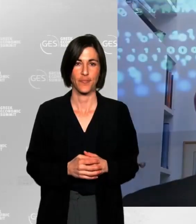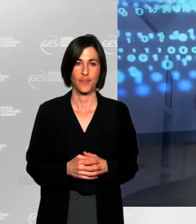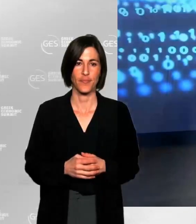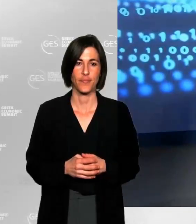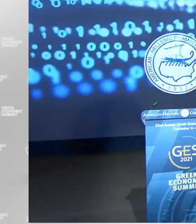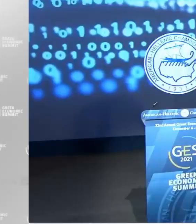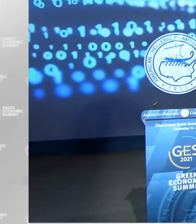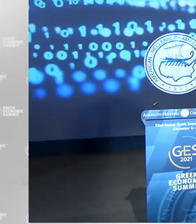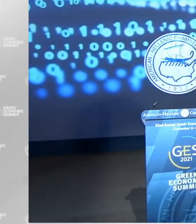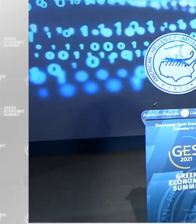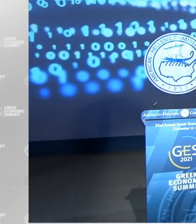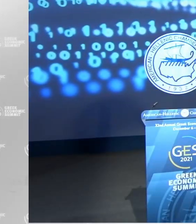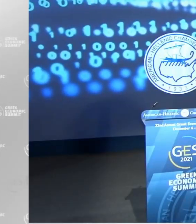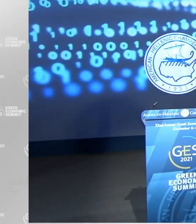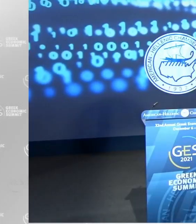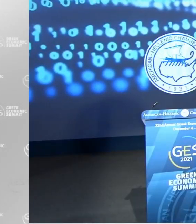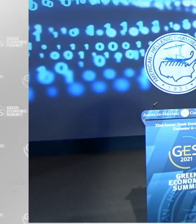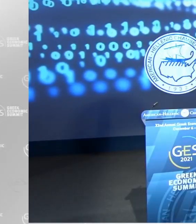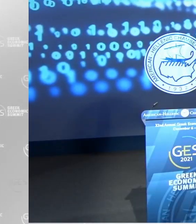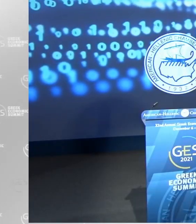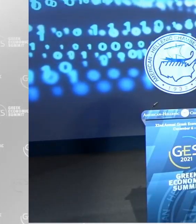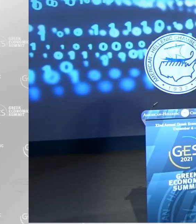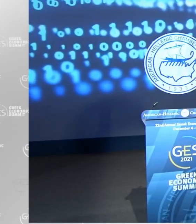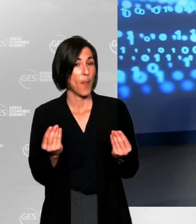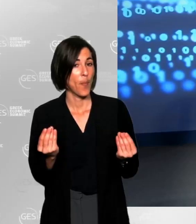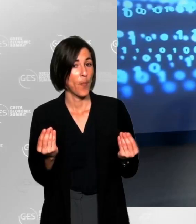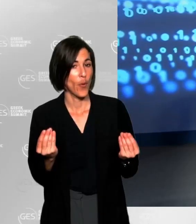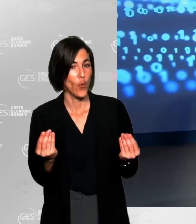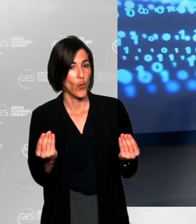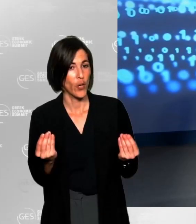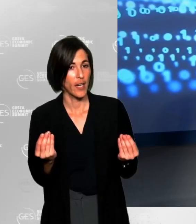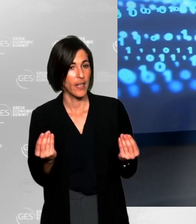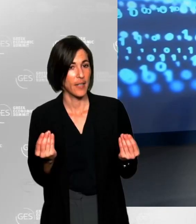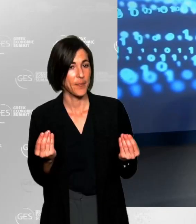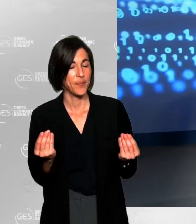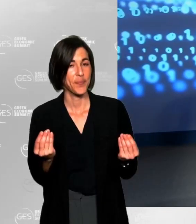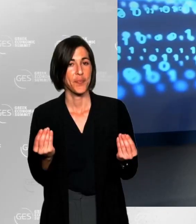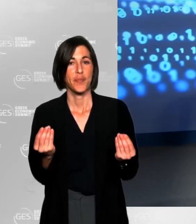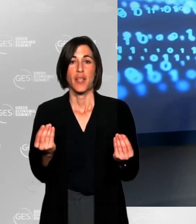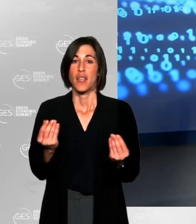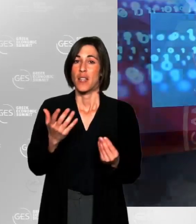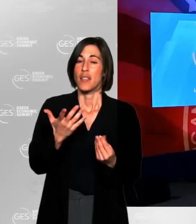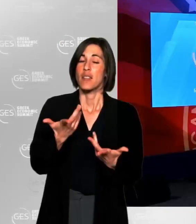Papazoglou, thank you very much for your very enlightening conversation we had here. We appreciate being with